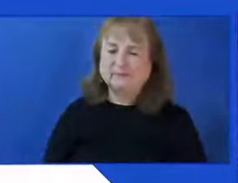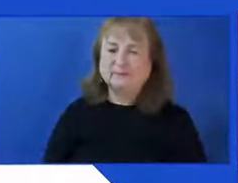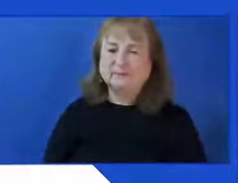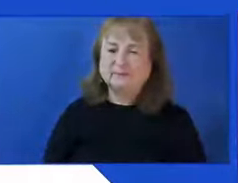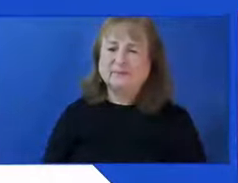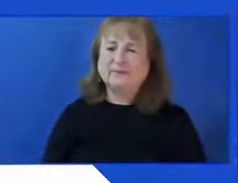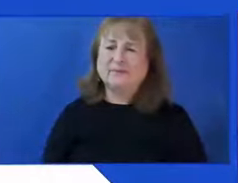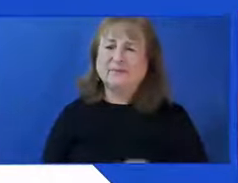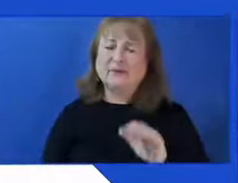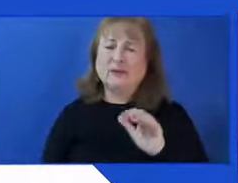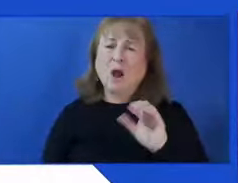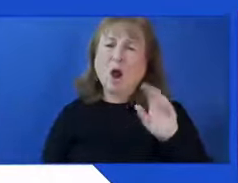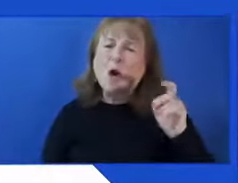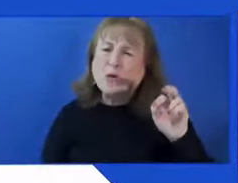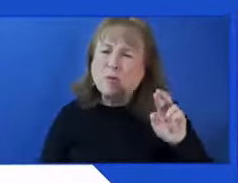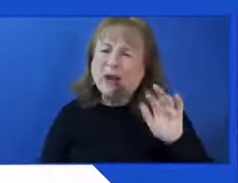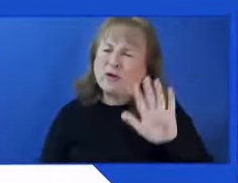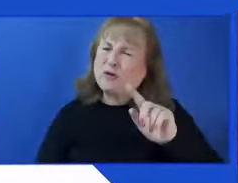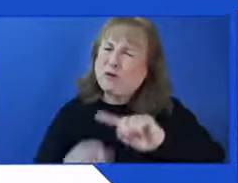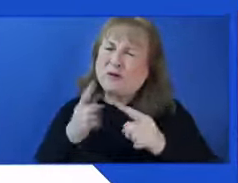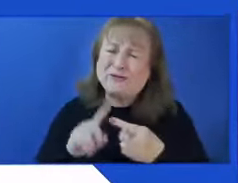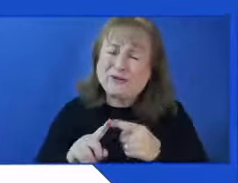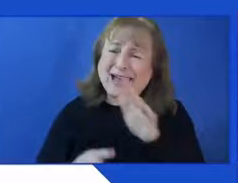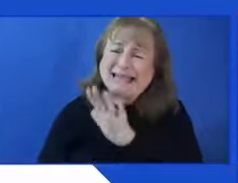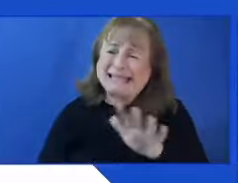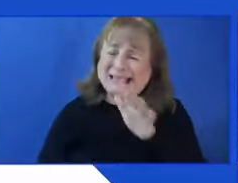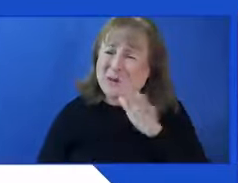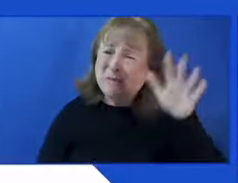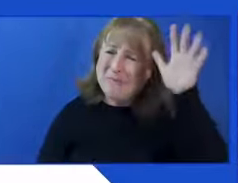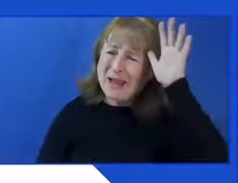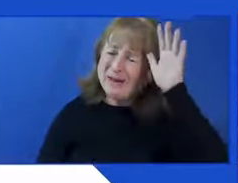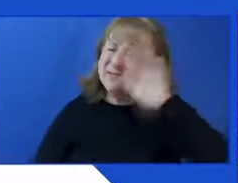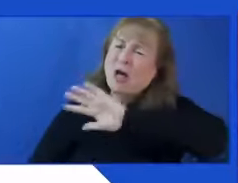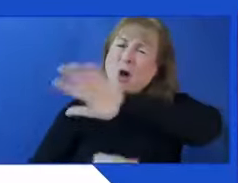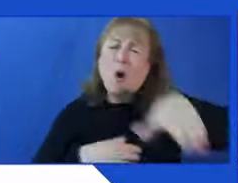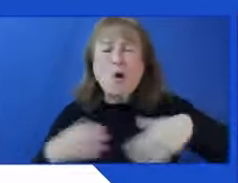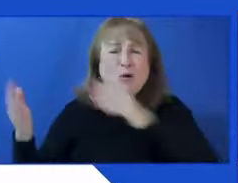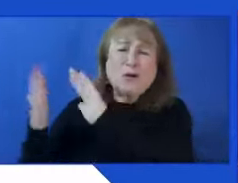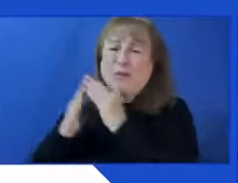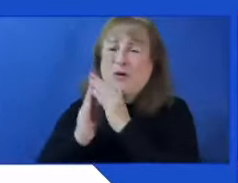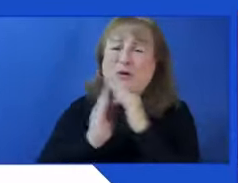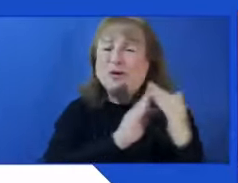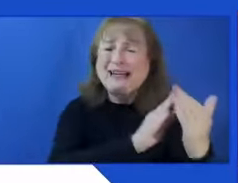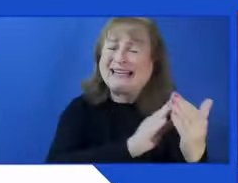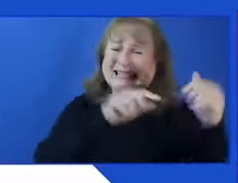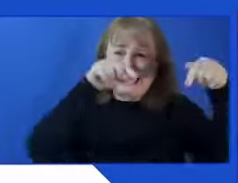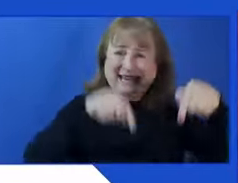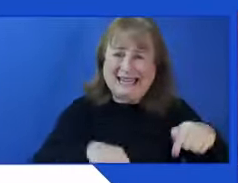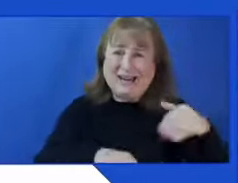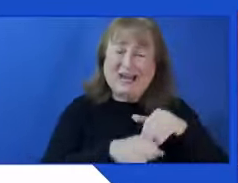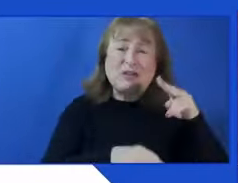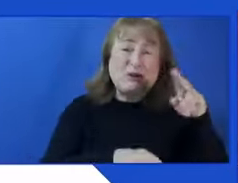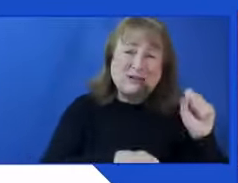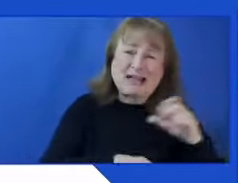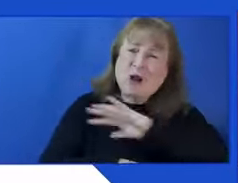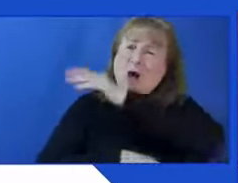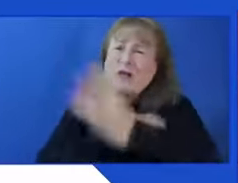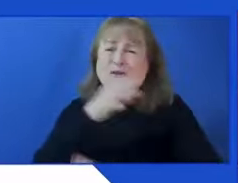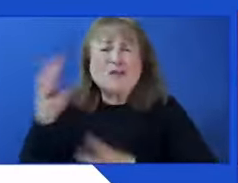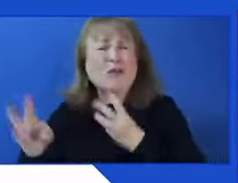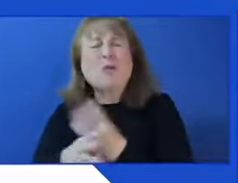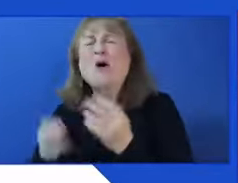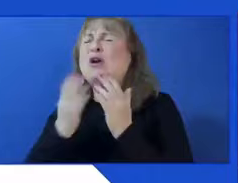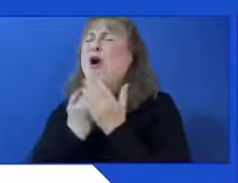Your friends, their parents, whole communities, both here and around the world, are praying